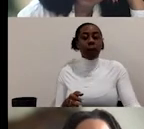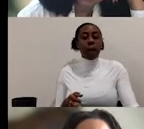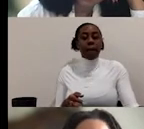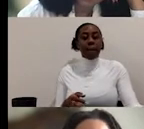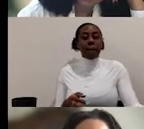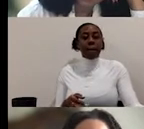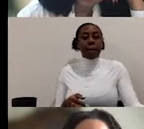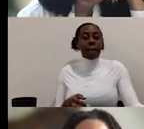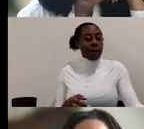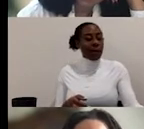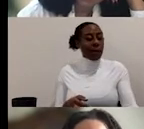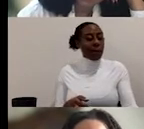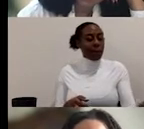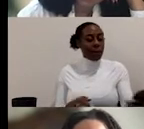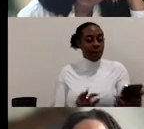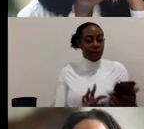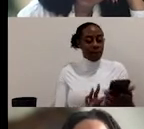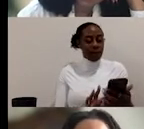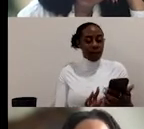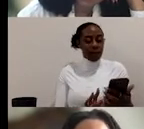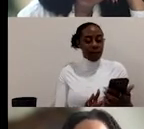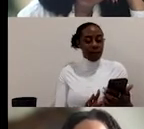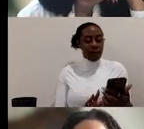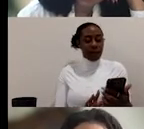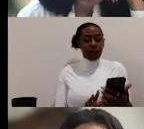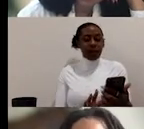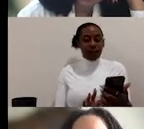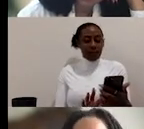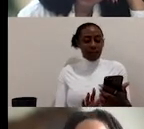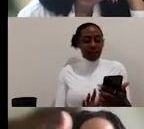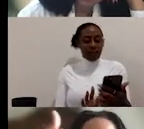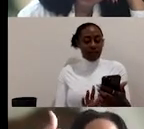All right, can y'all see my screen here?